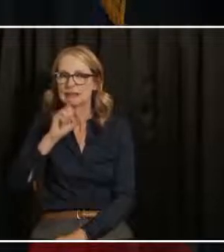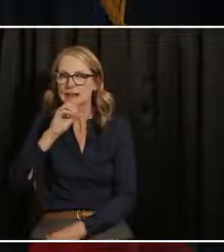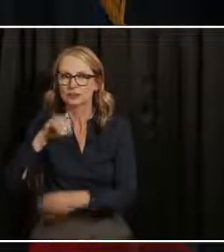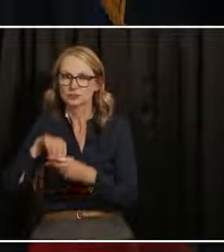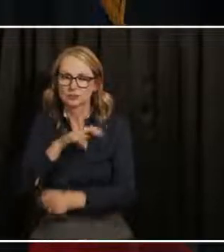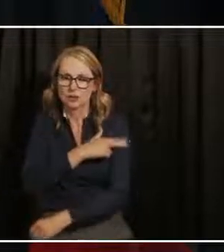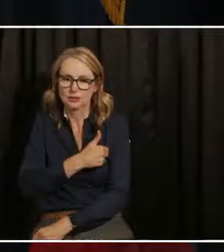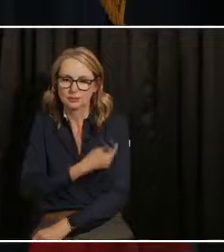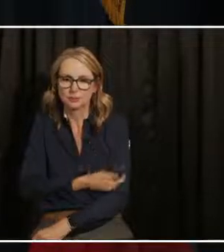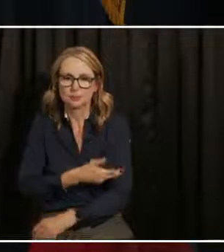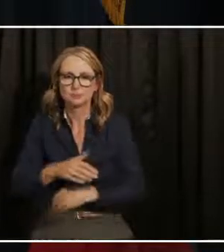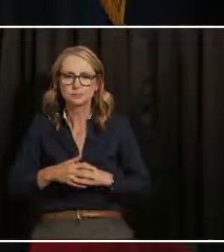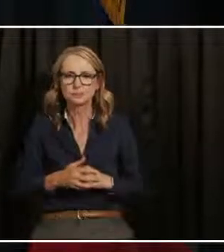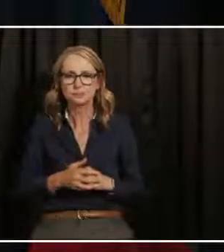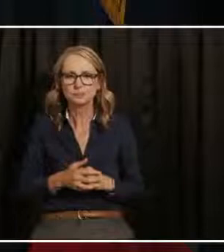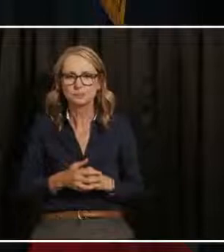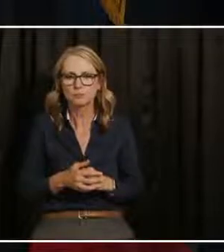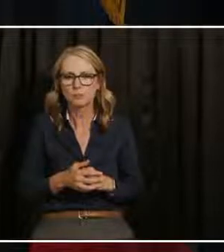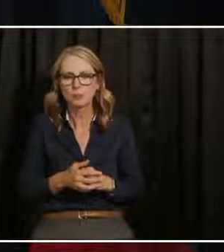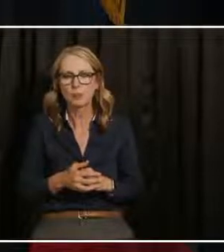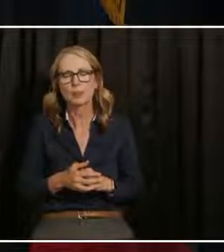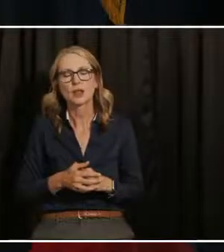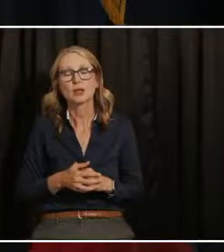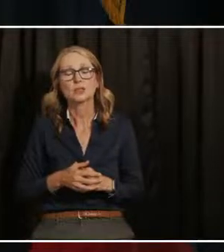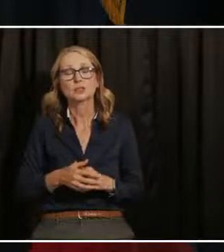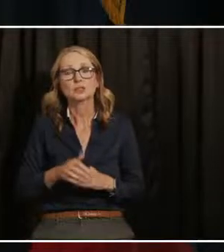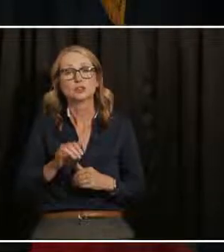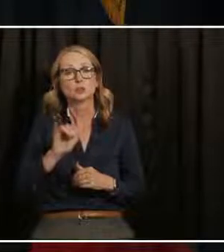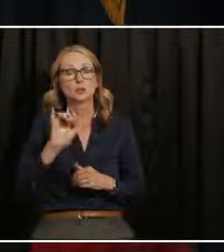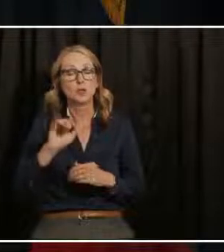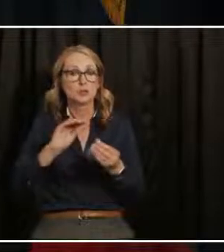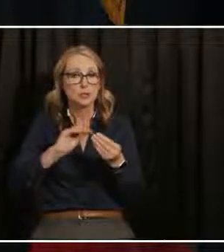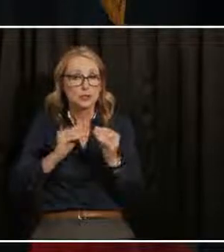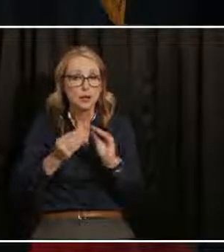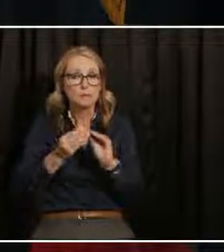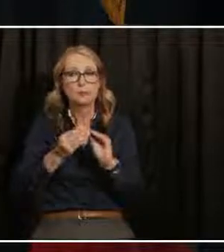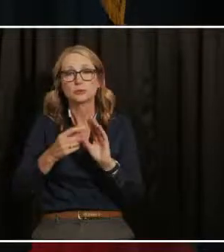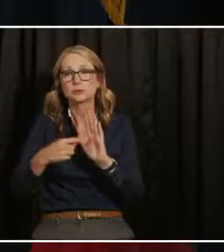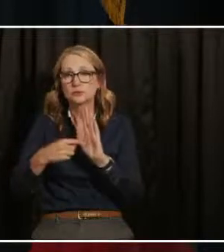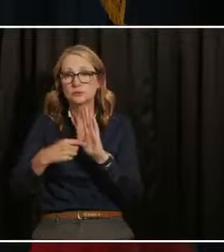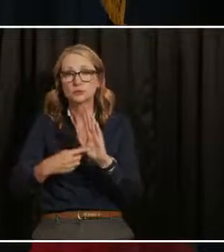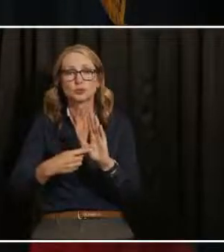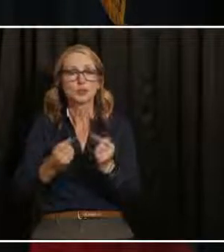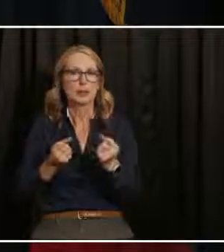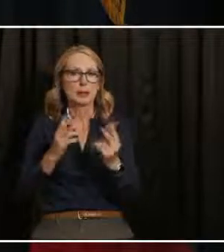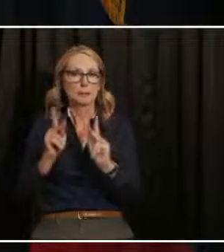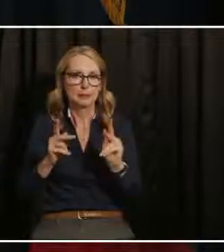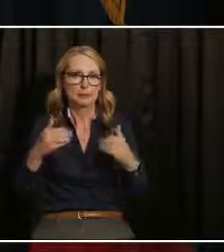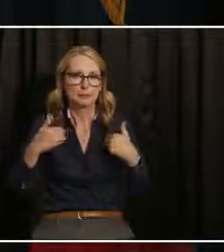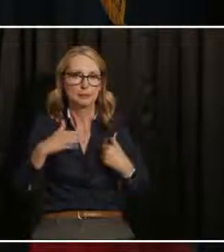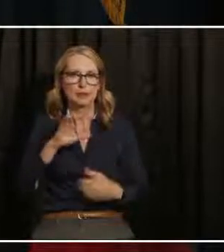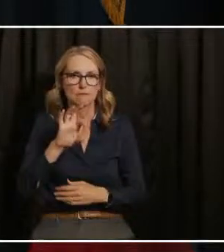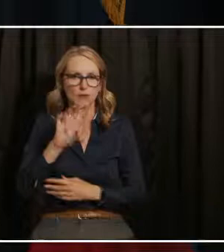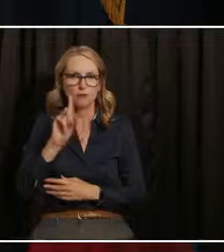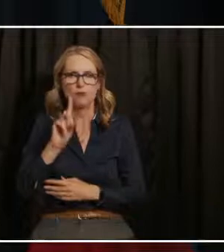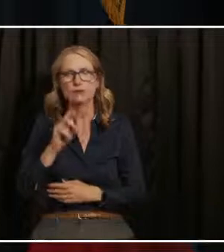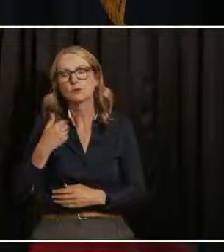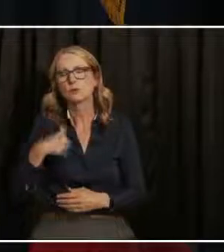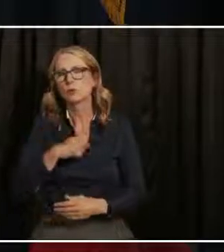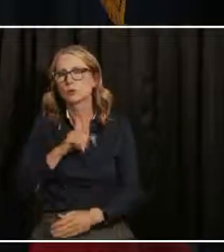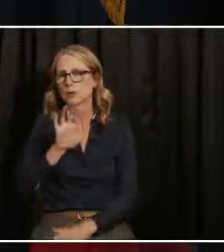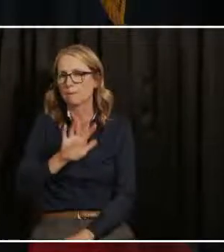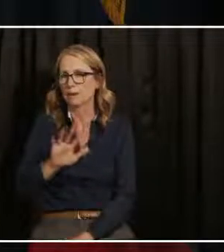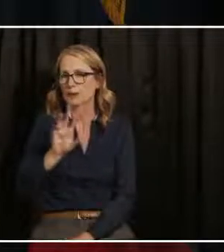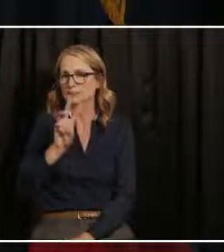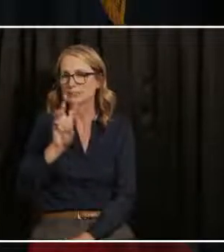The moving average of positivity remains above 5%. We're at 6.29%.